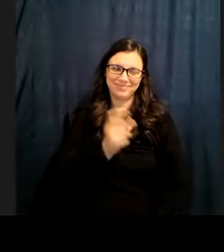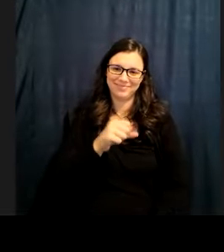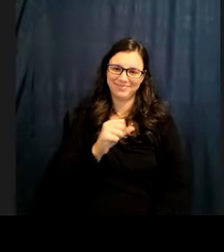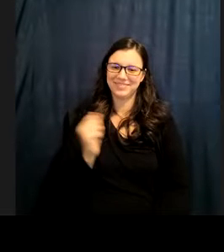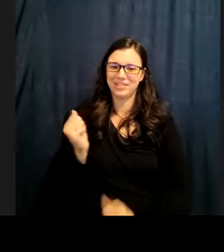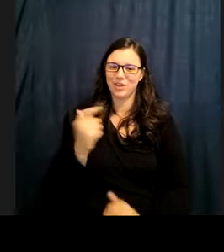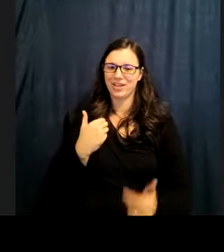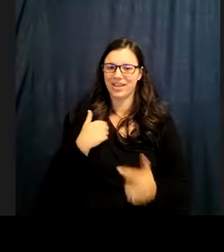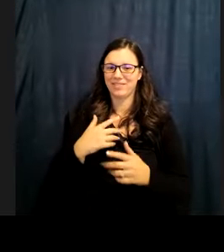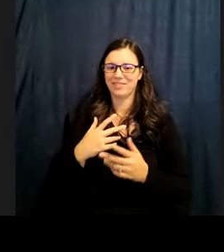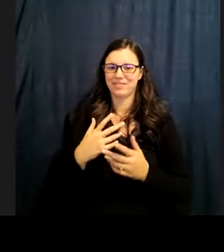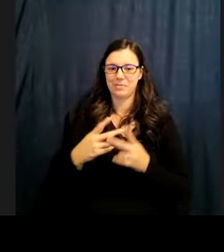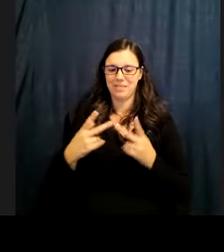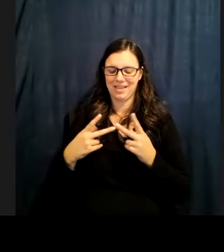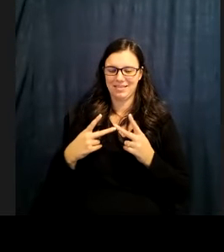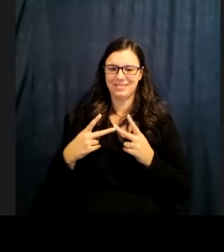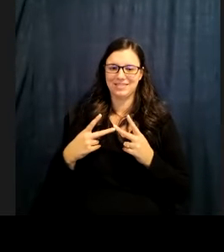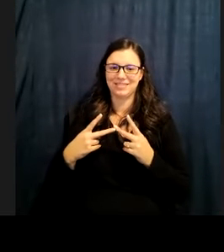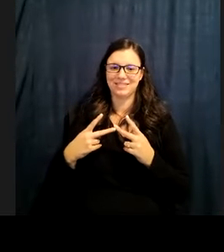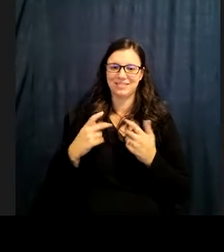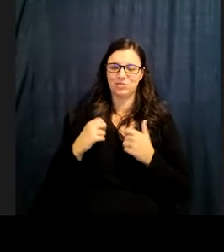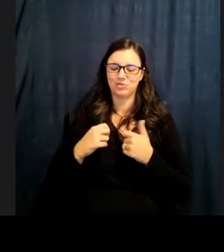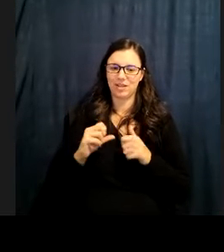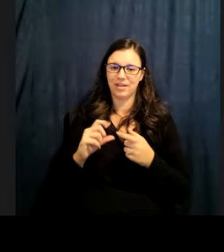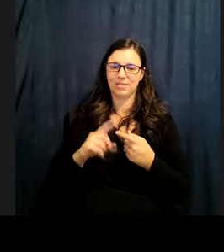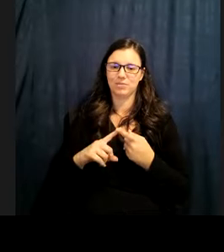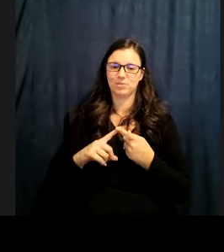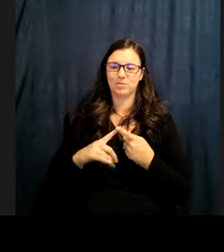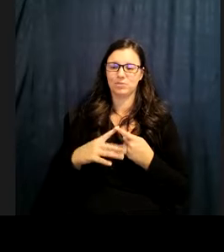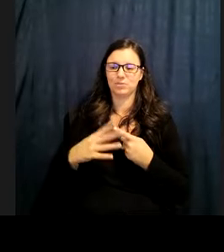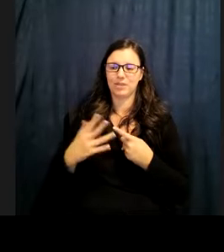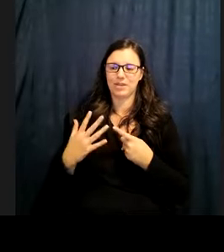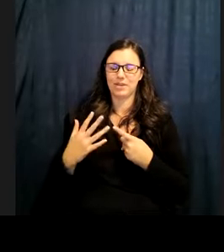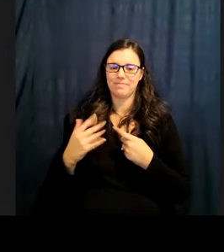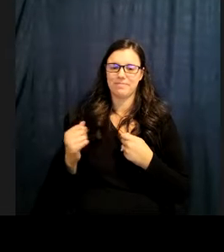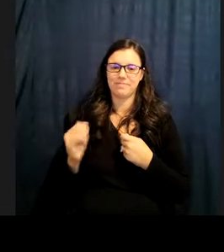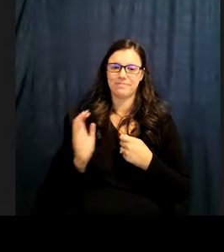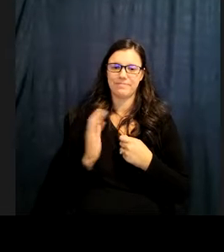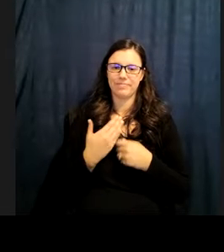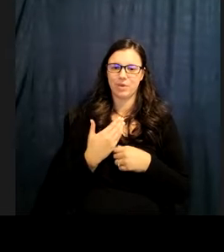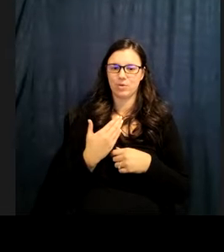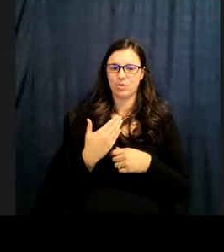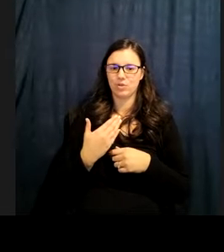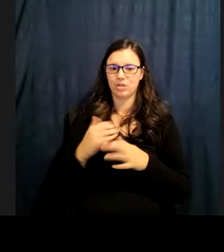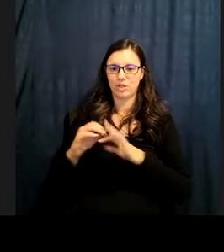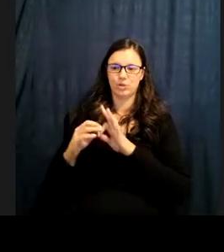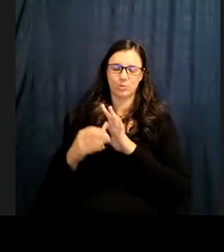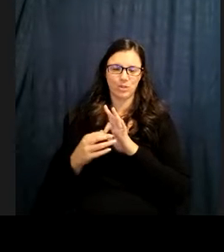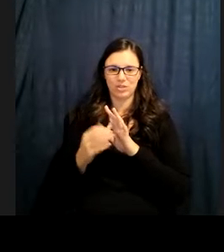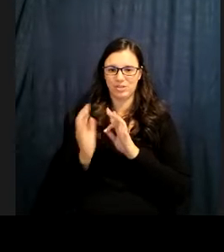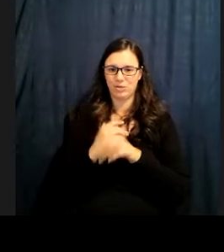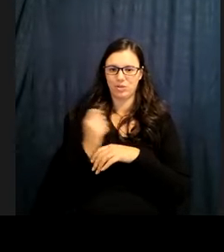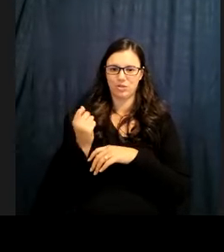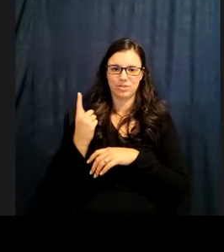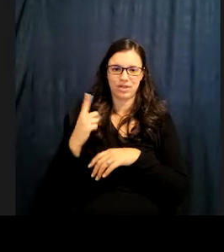from someplace. And trying to put our interpretation or understanding